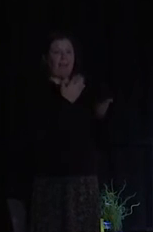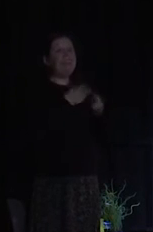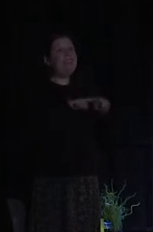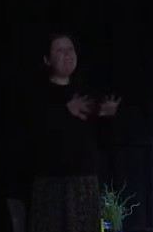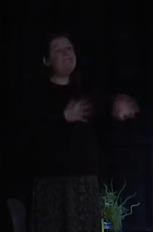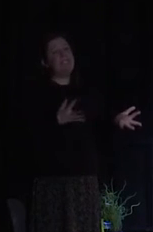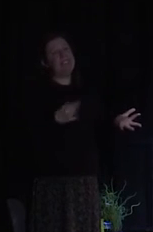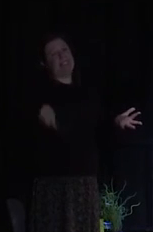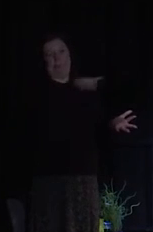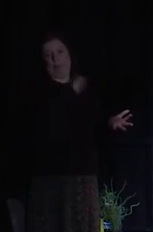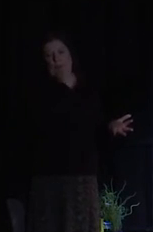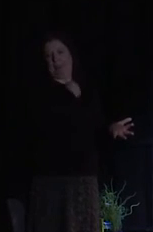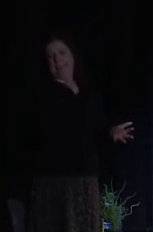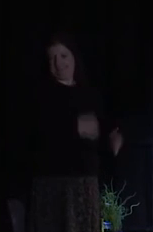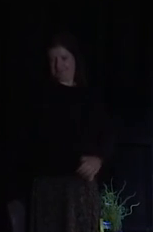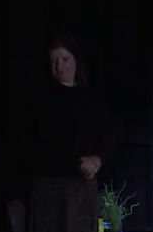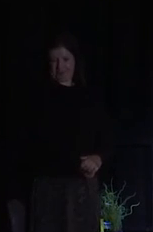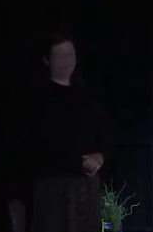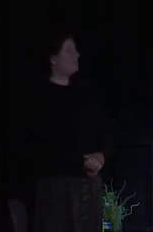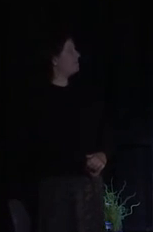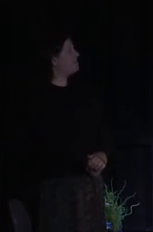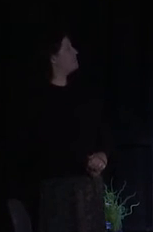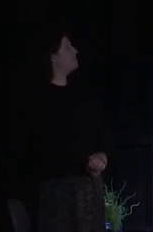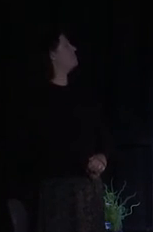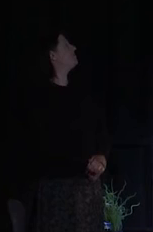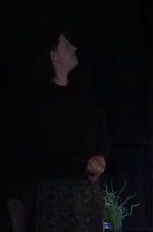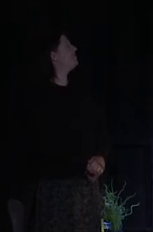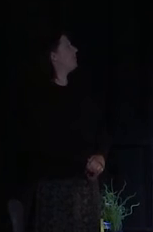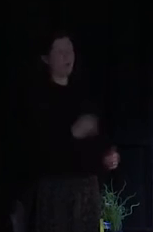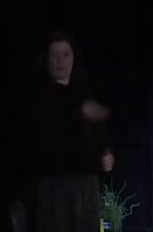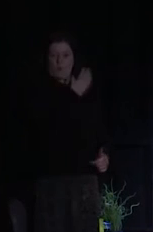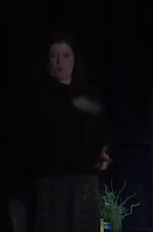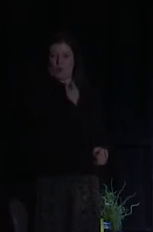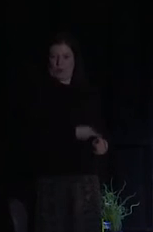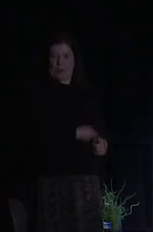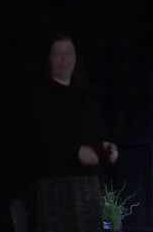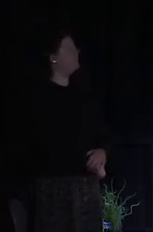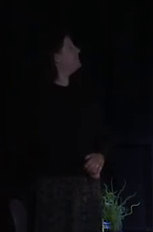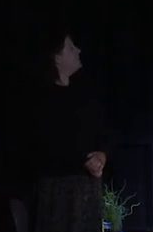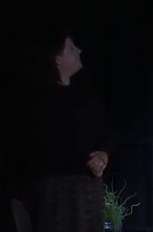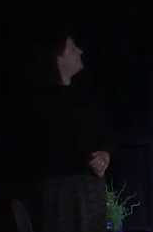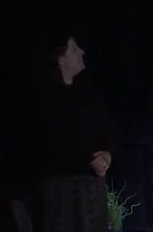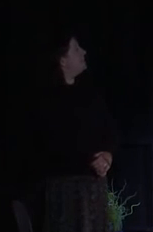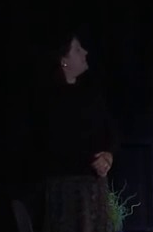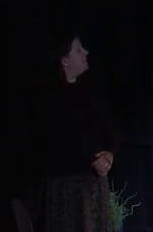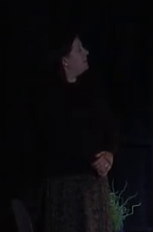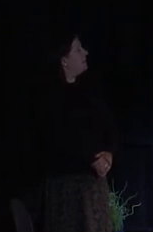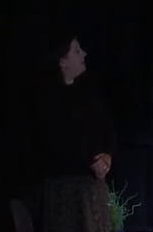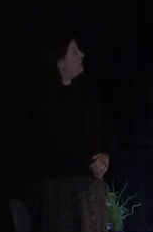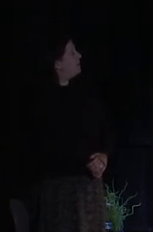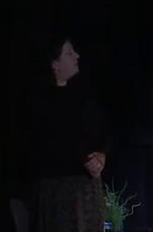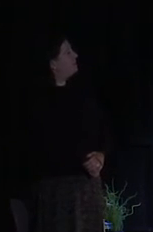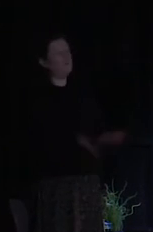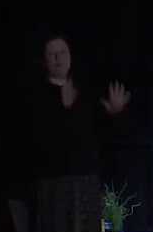poorer place without it. Yes, I had a great time with that. Oh, we're getting through them. Where's this? All at sea. Okay, a